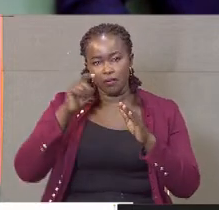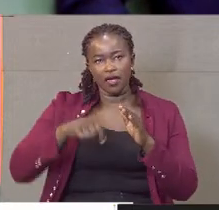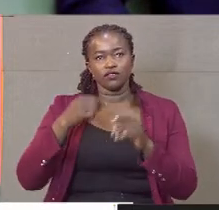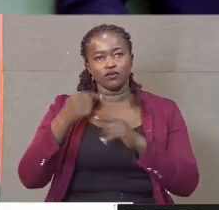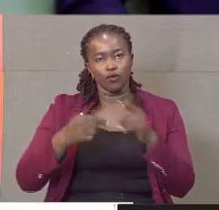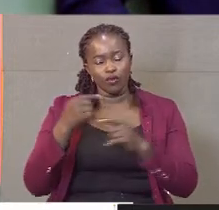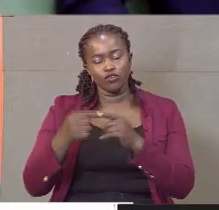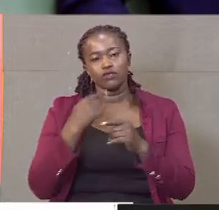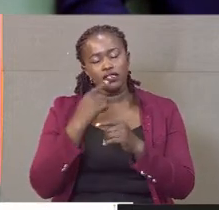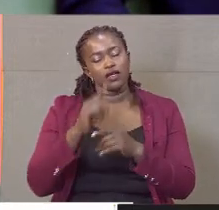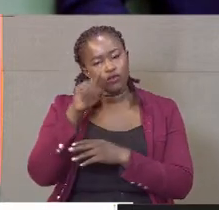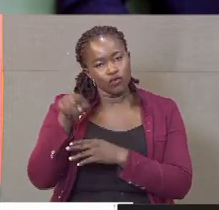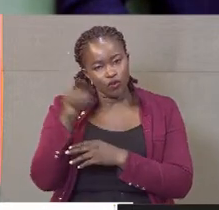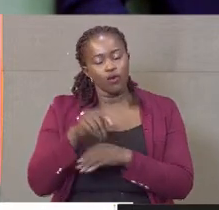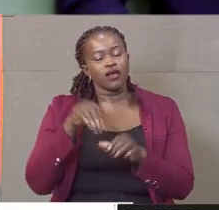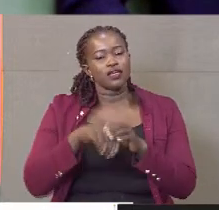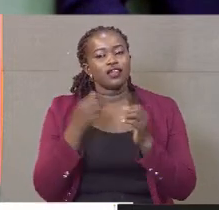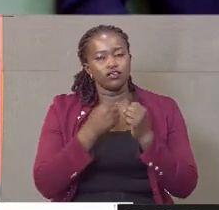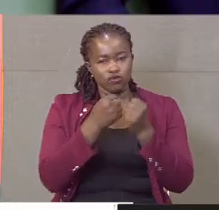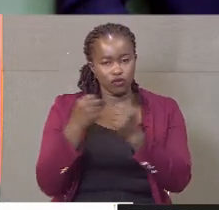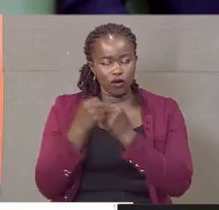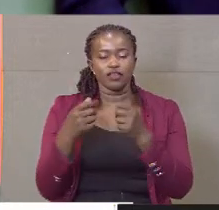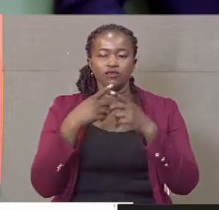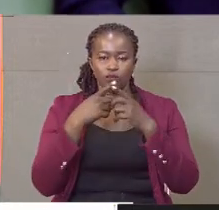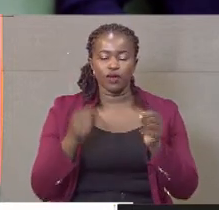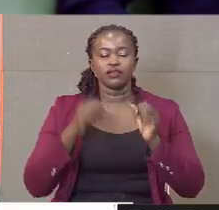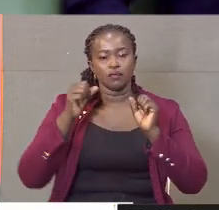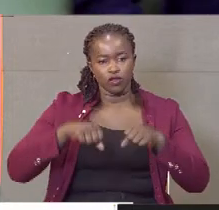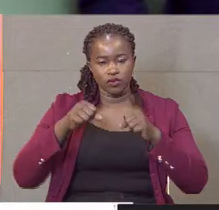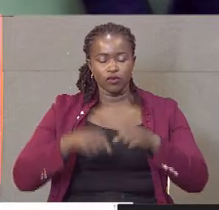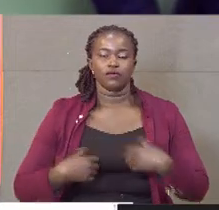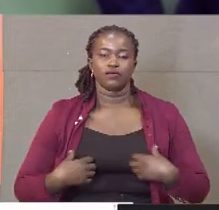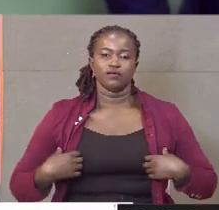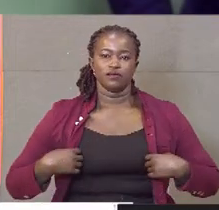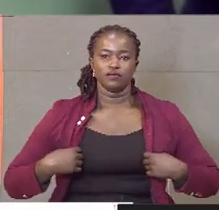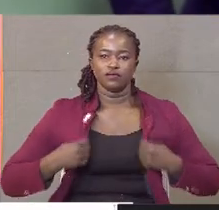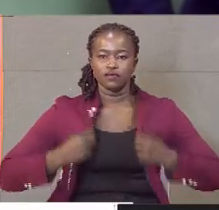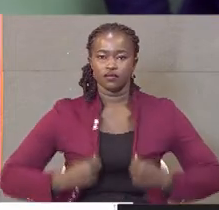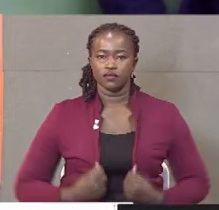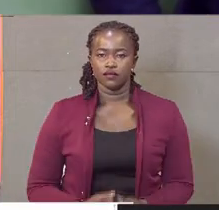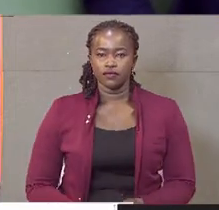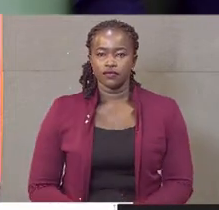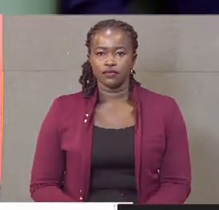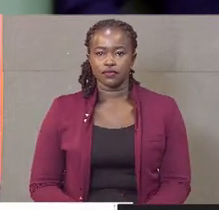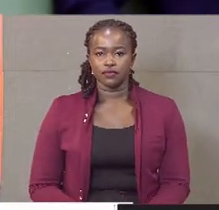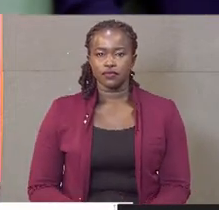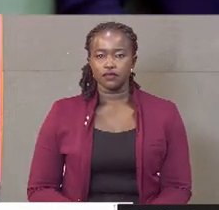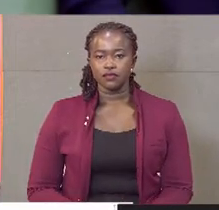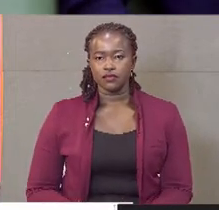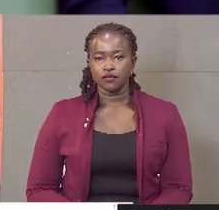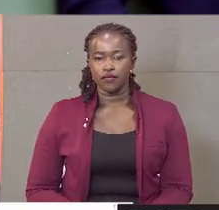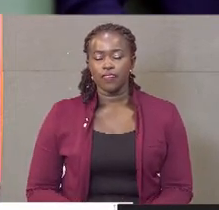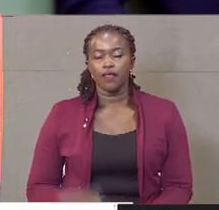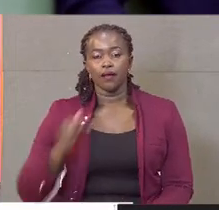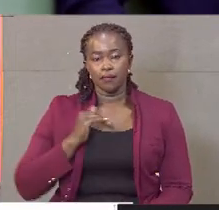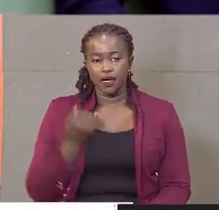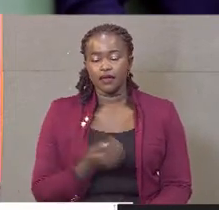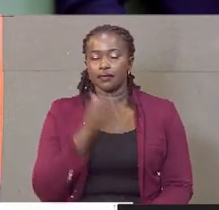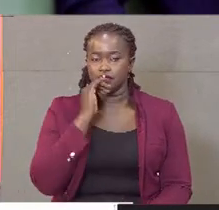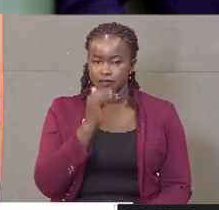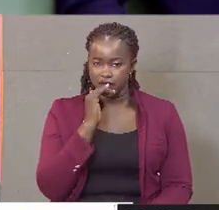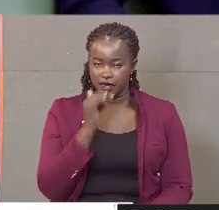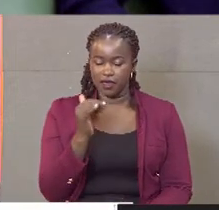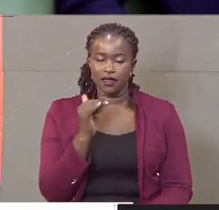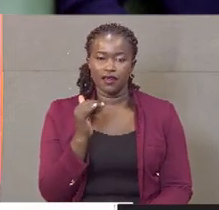condemn in the strongest terms possible. Madam Speaker,